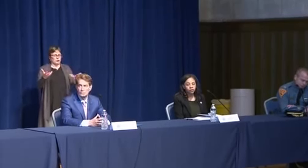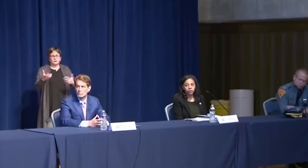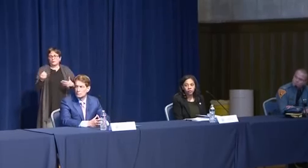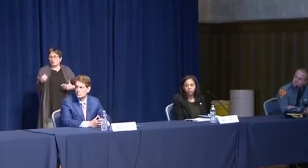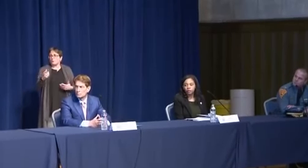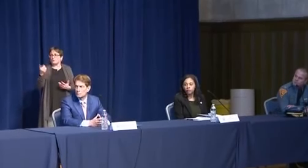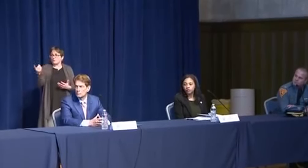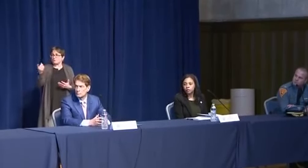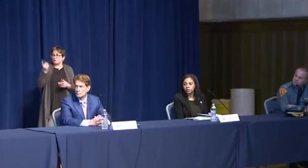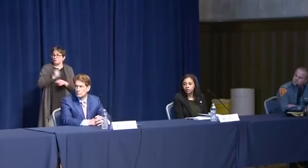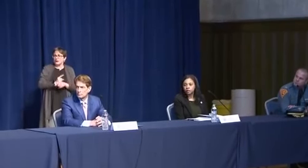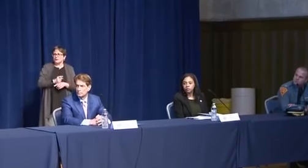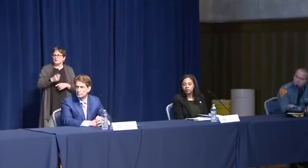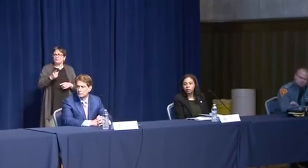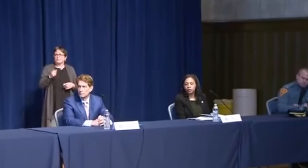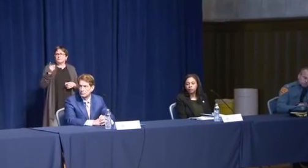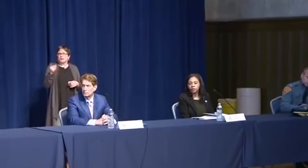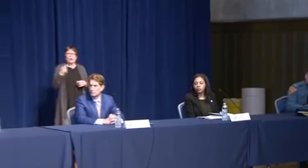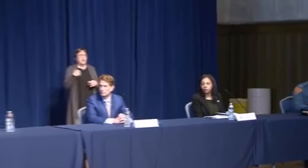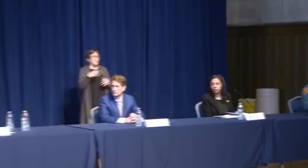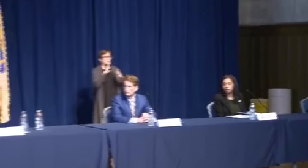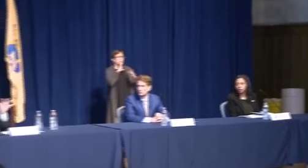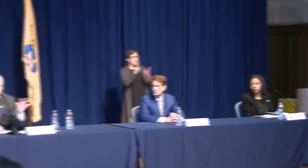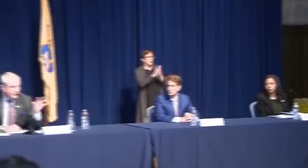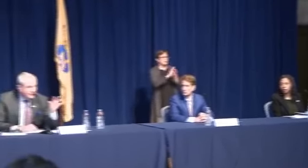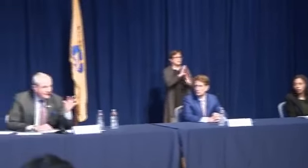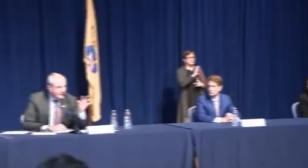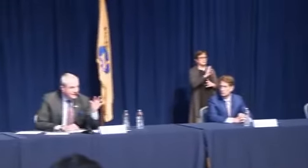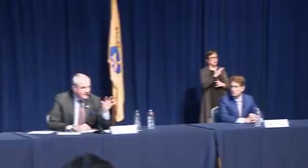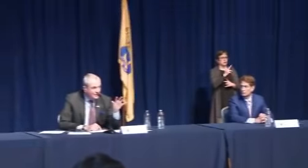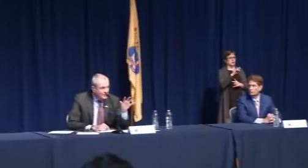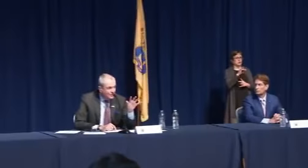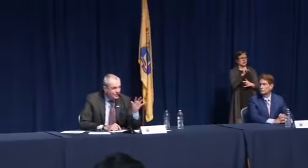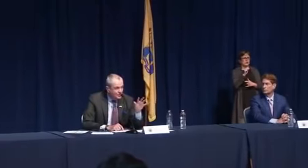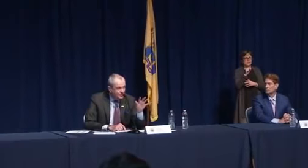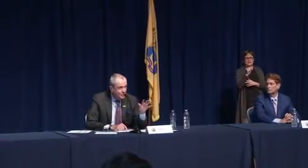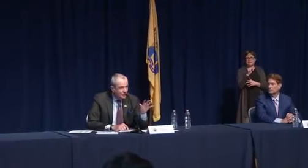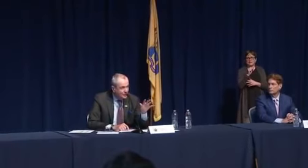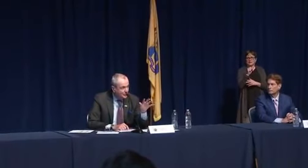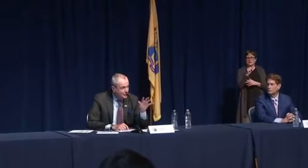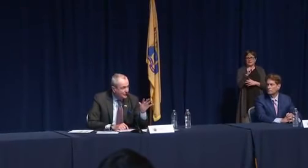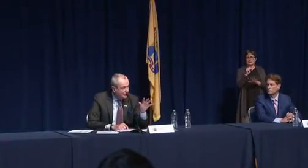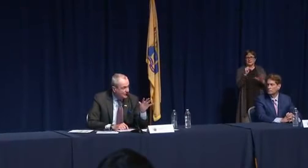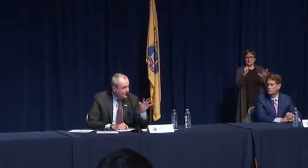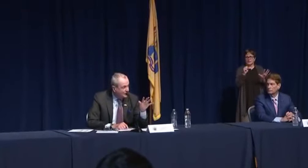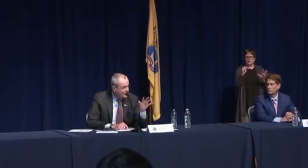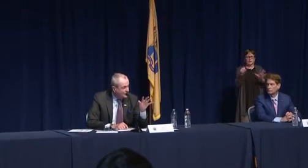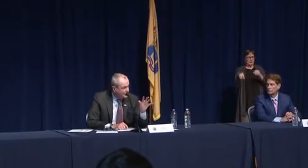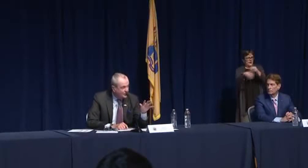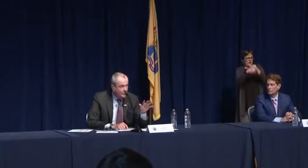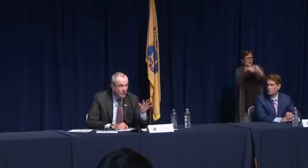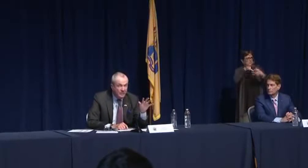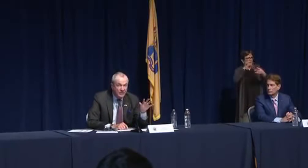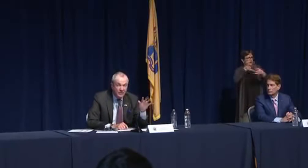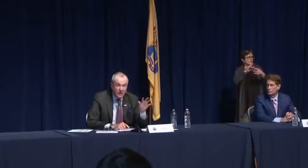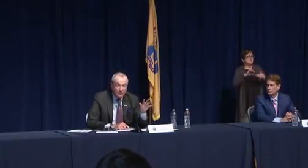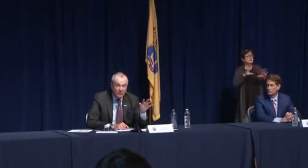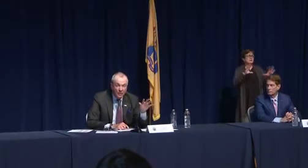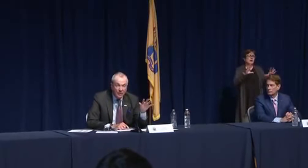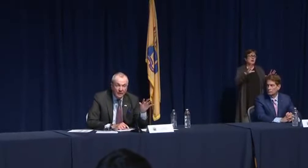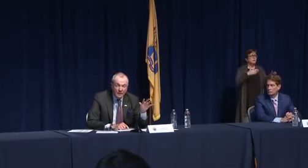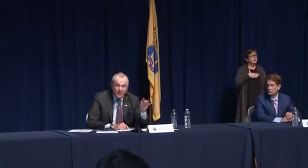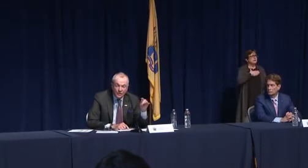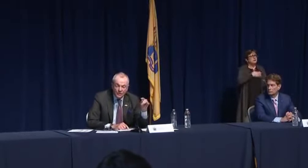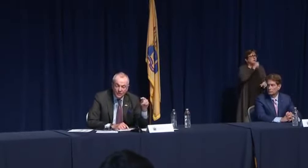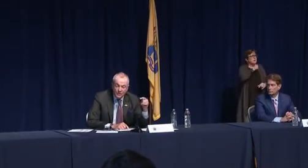want to get Chris to jump in here. I would ask you to please give us a little patience in the sense that we're doing something we've never done